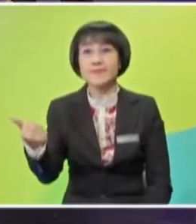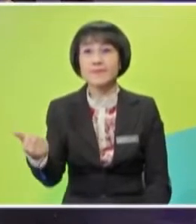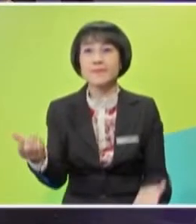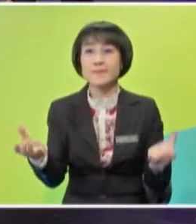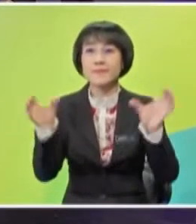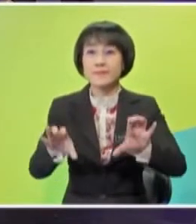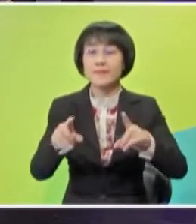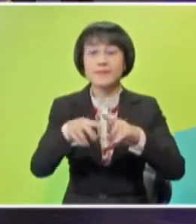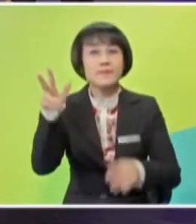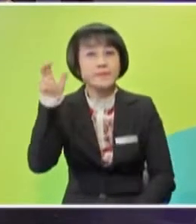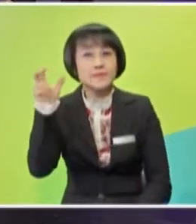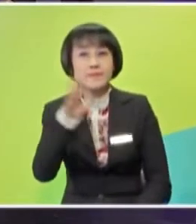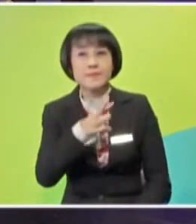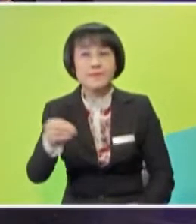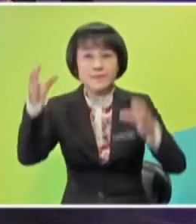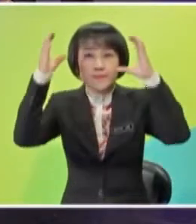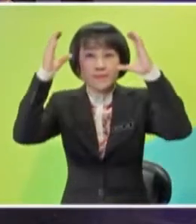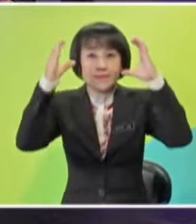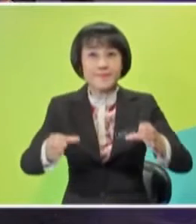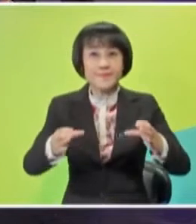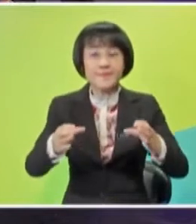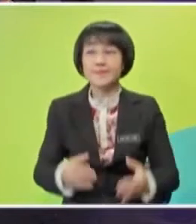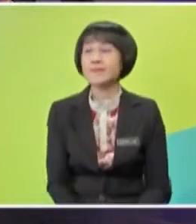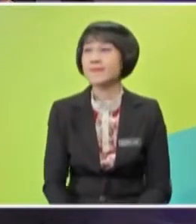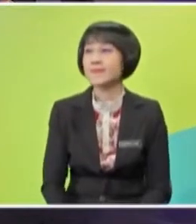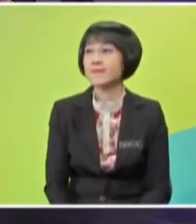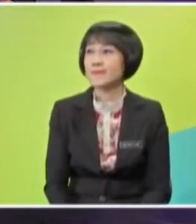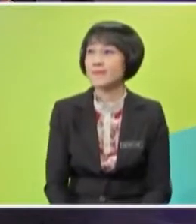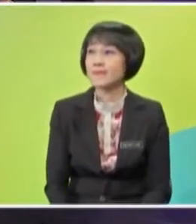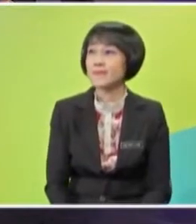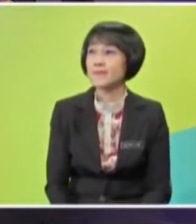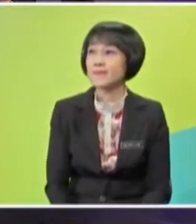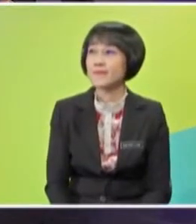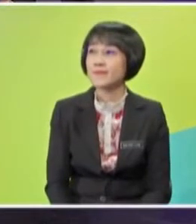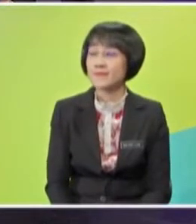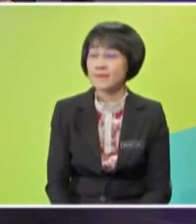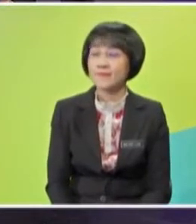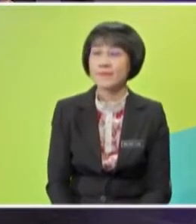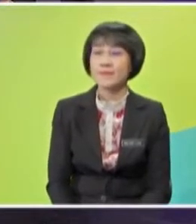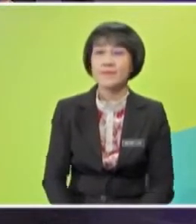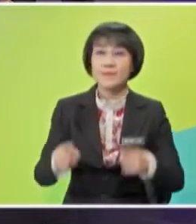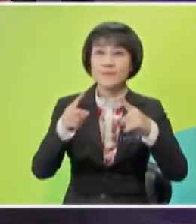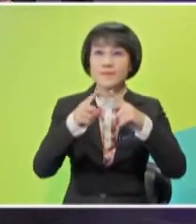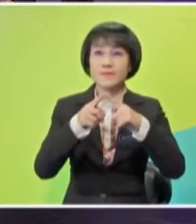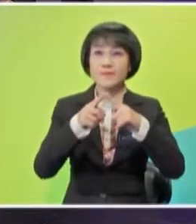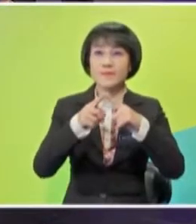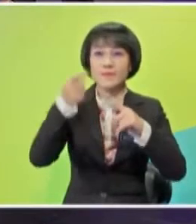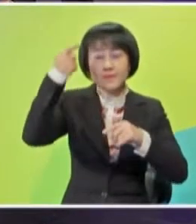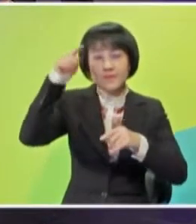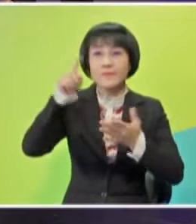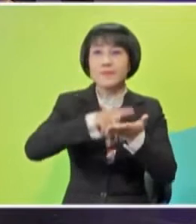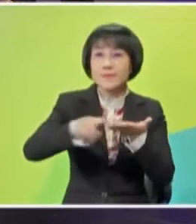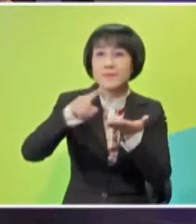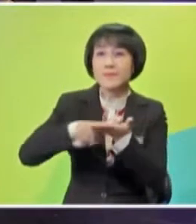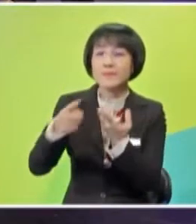confirm whether the first guess that they make, after they listened, is it correct or not. Yeah. Okay. And also, I